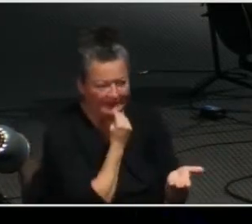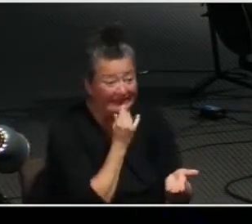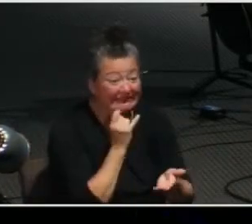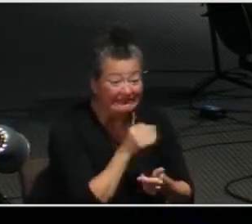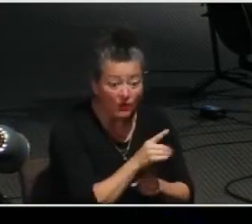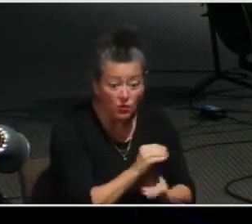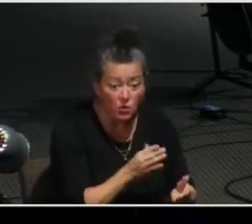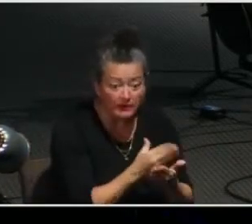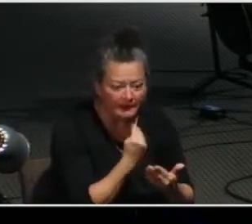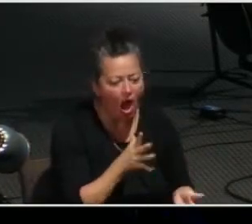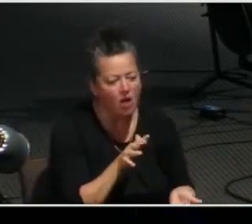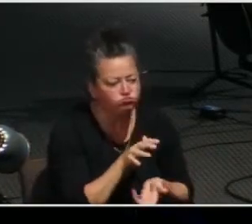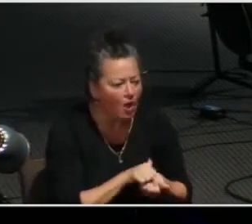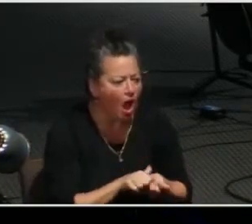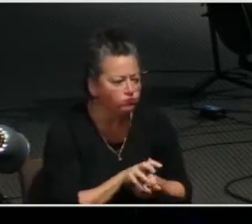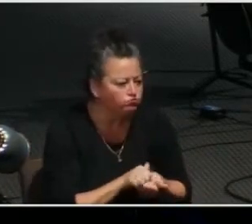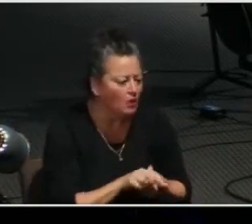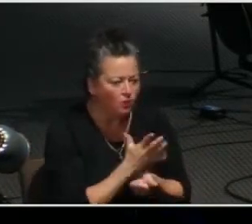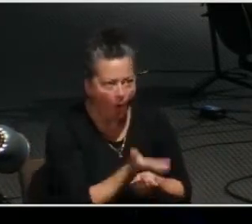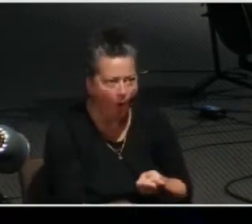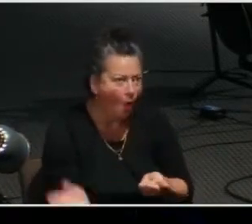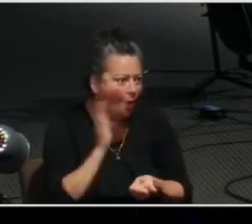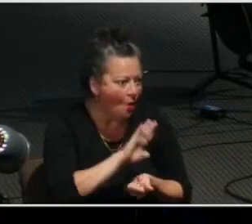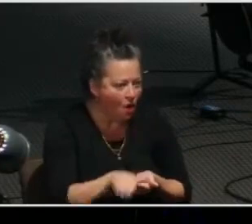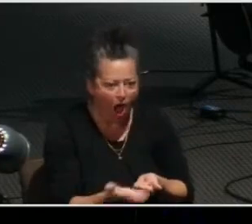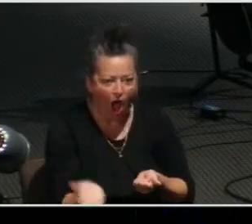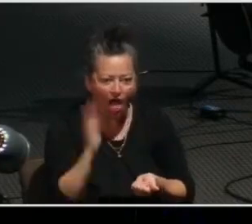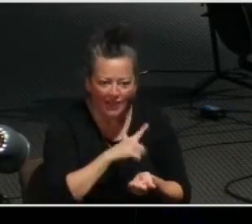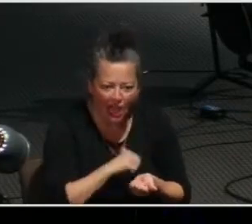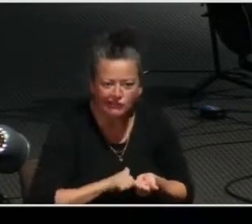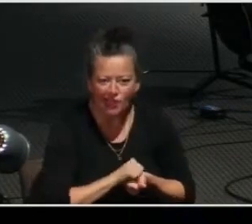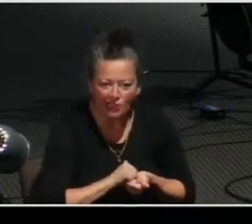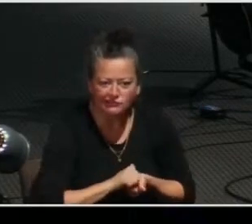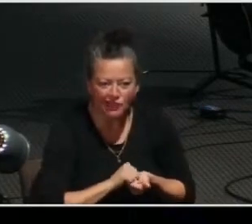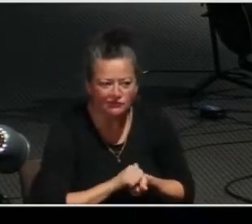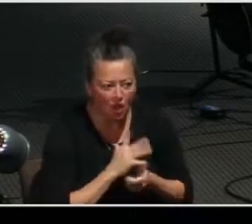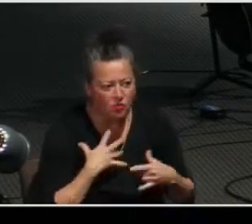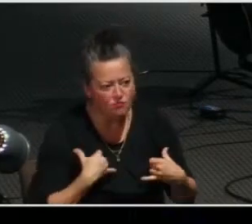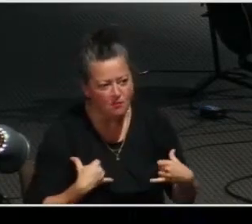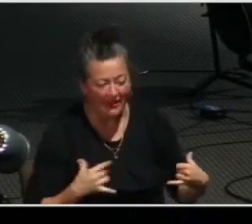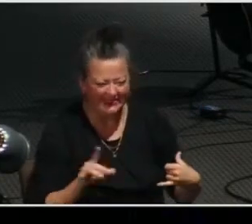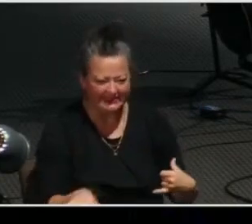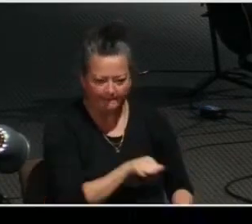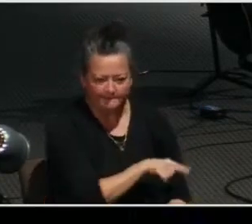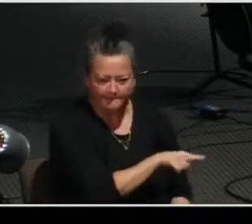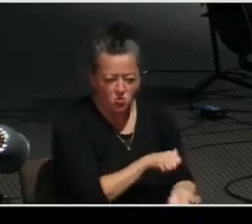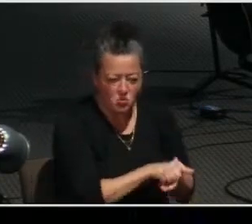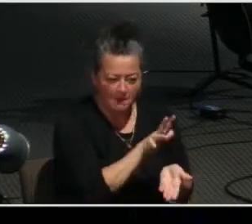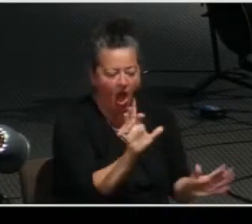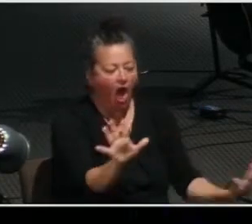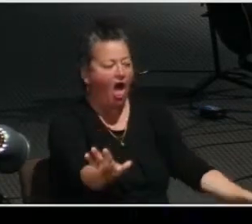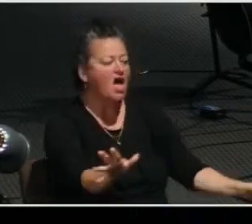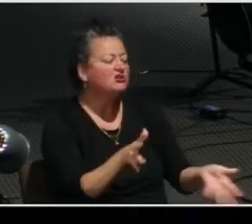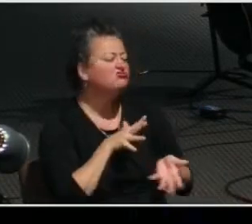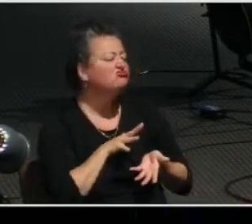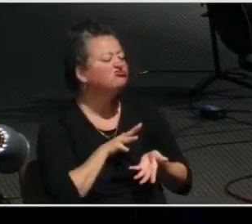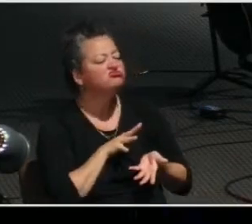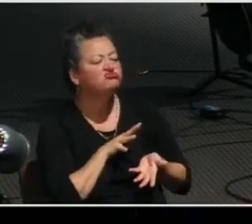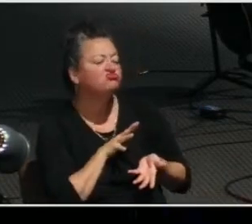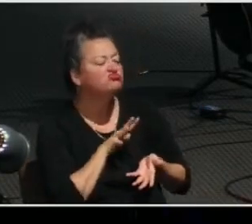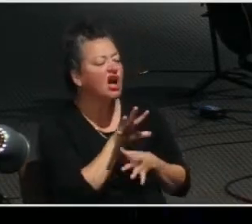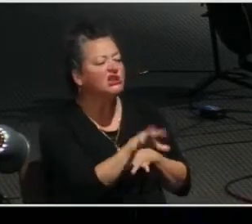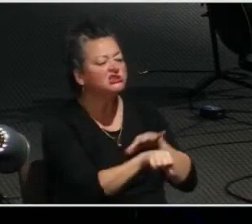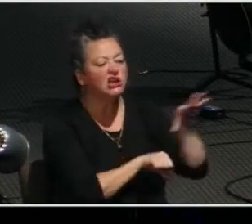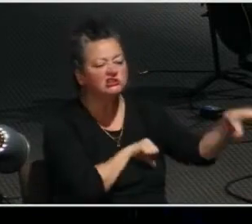personal pleasure, no matter the cost. And the self-indulgence comes at the expense of the poor or